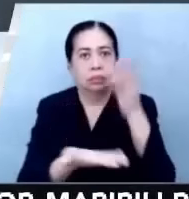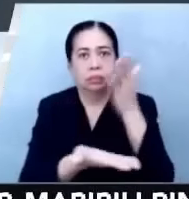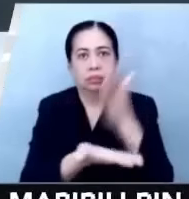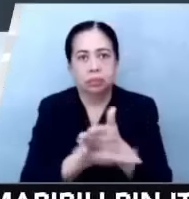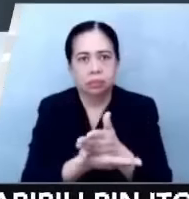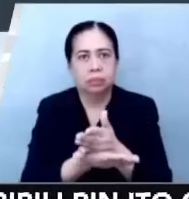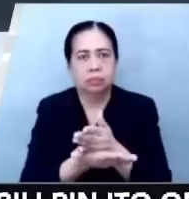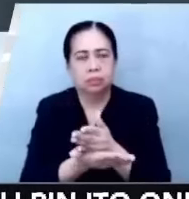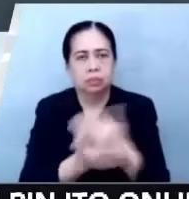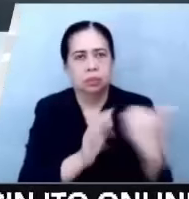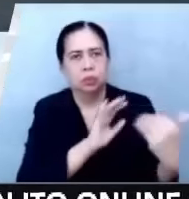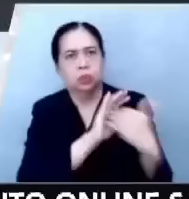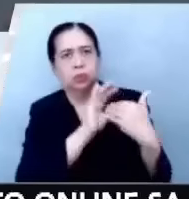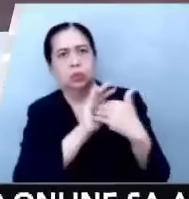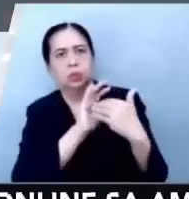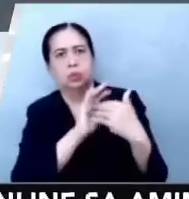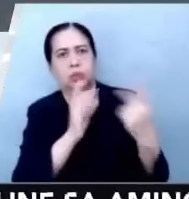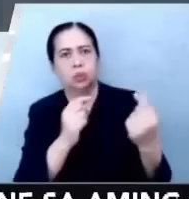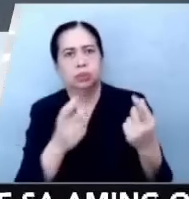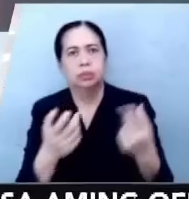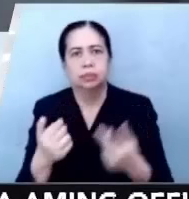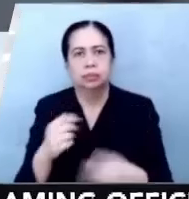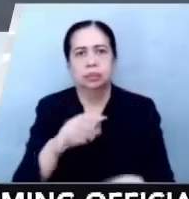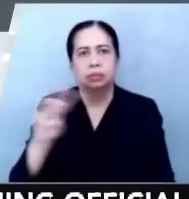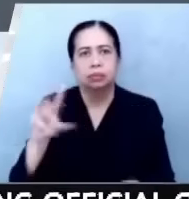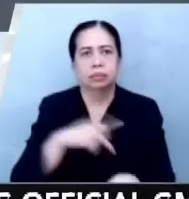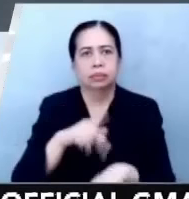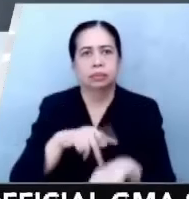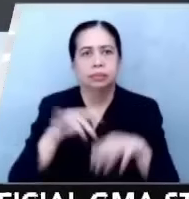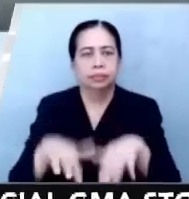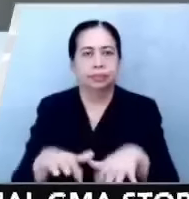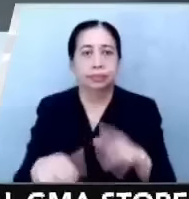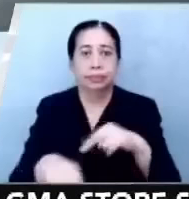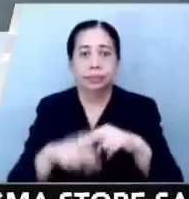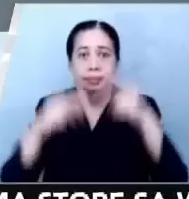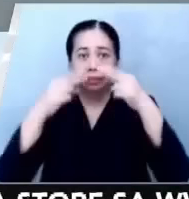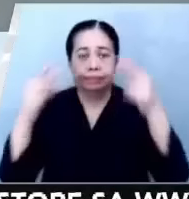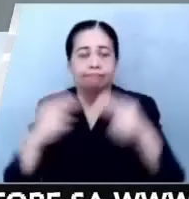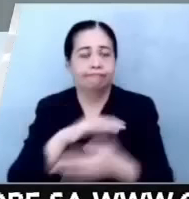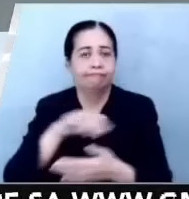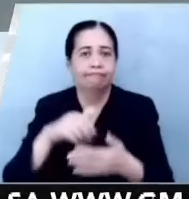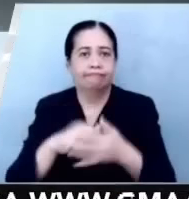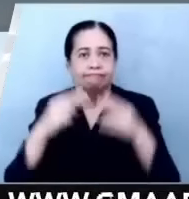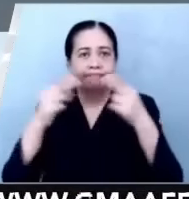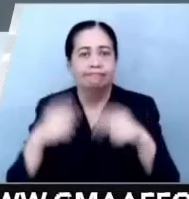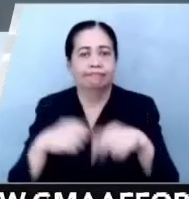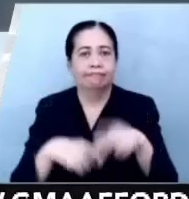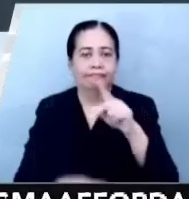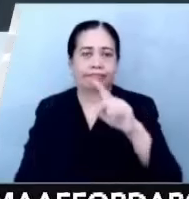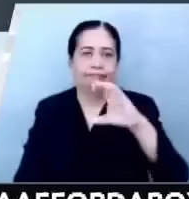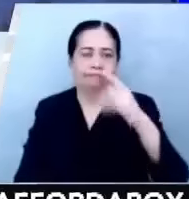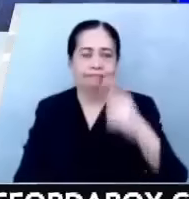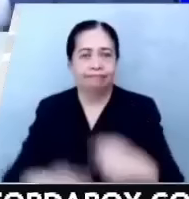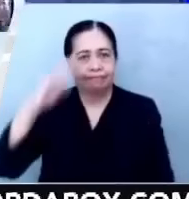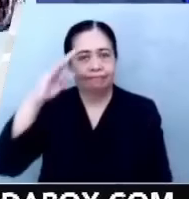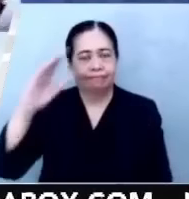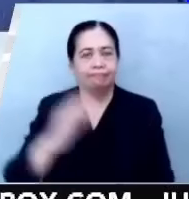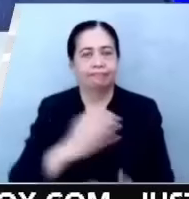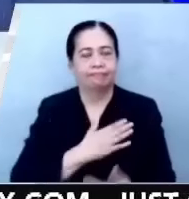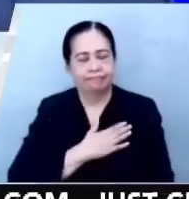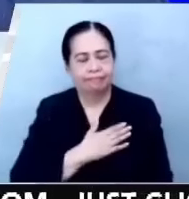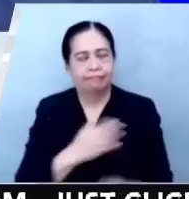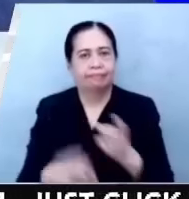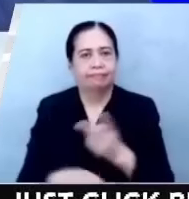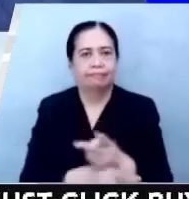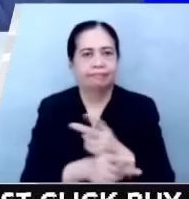that they're doing in the West Philippine Sea. At ngayon, National Heroes Day, mabuhay po ang mga taga-Philippine Coast Guard at mga taga-FIFAR. Ingat po kayo. Salamat,